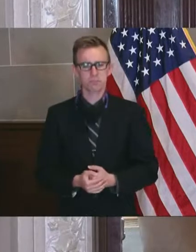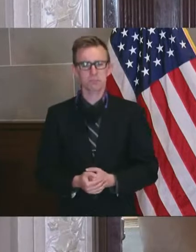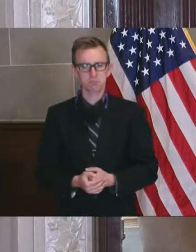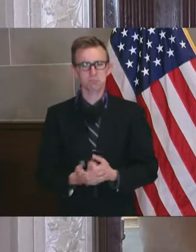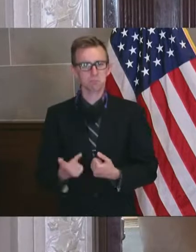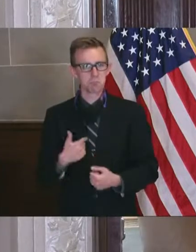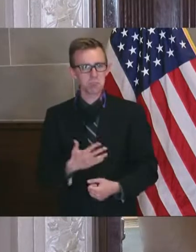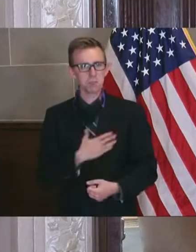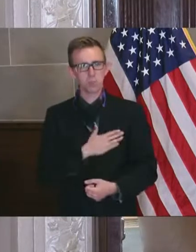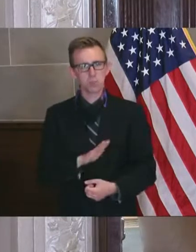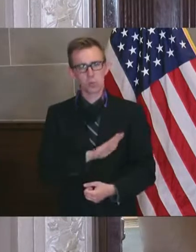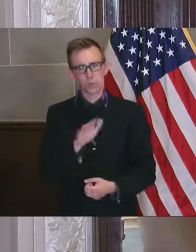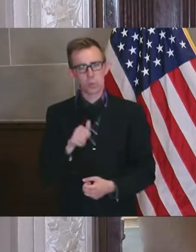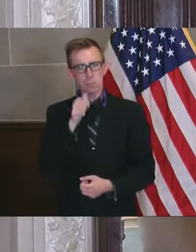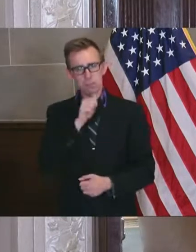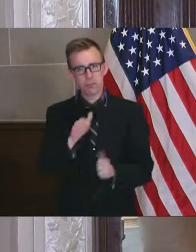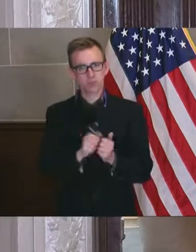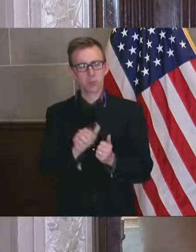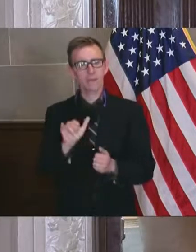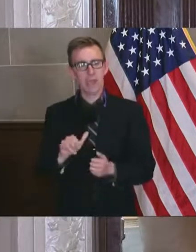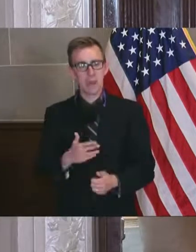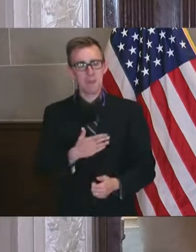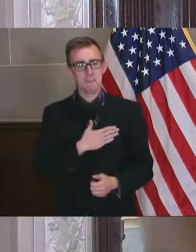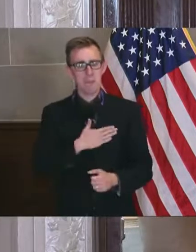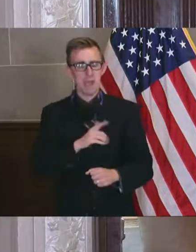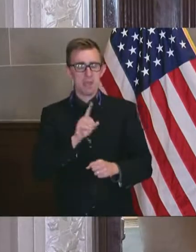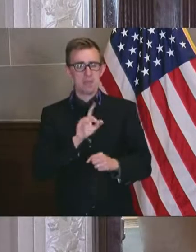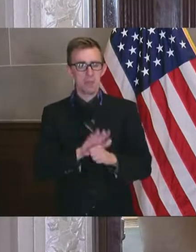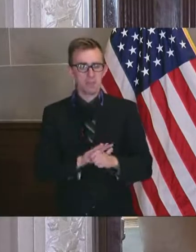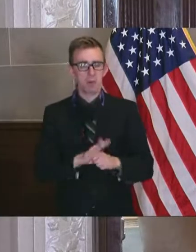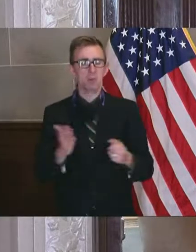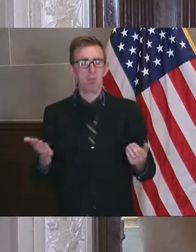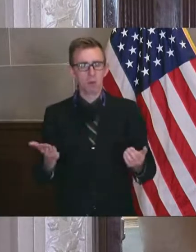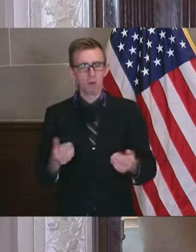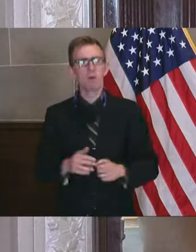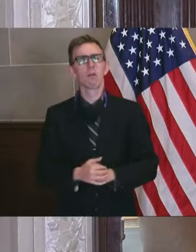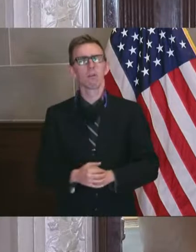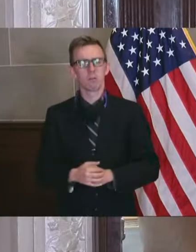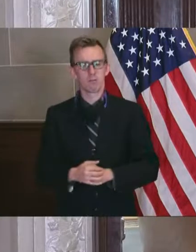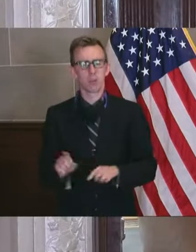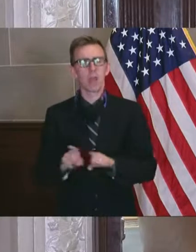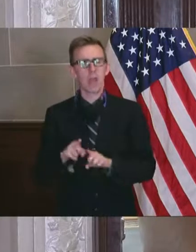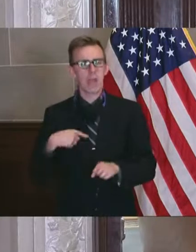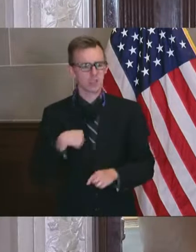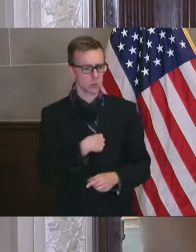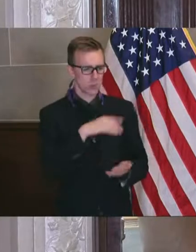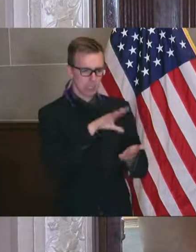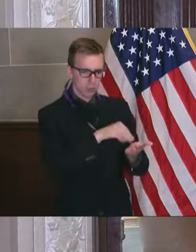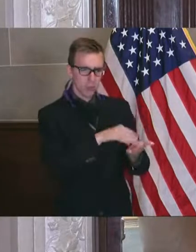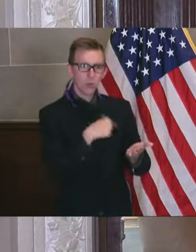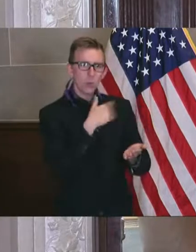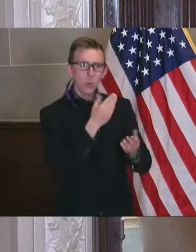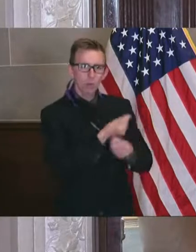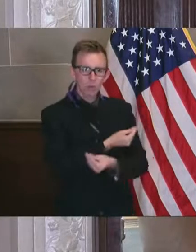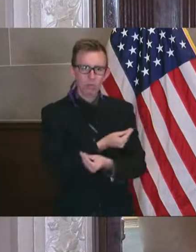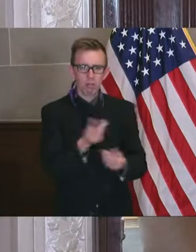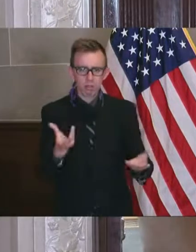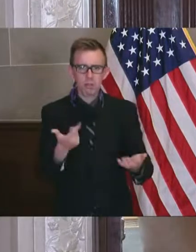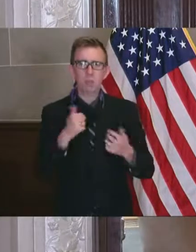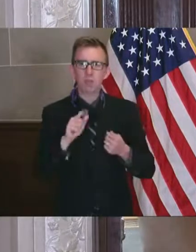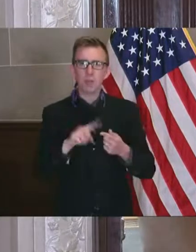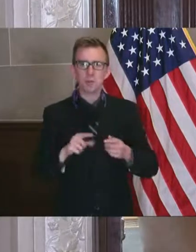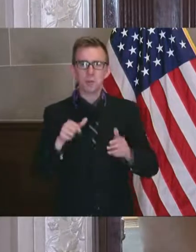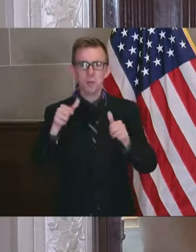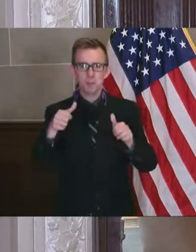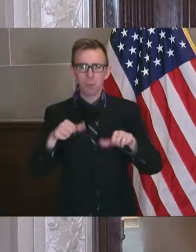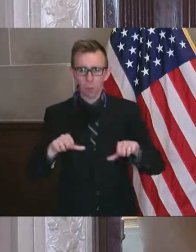I appreciate their patience in that. I guess my commitment is that as we learn, we will share it, we try to post it,